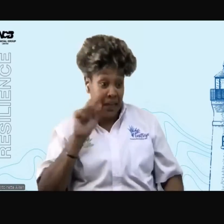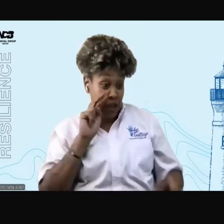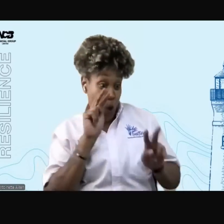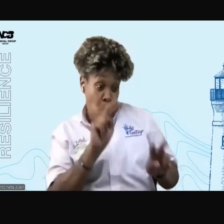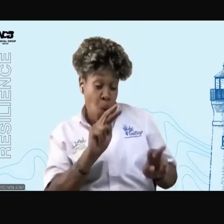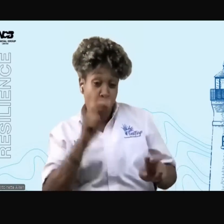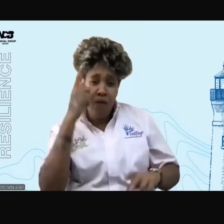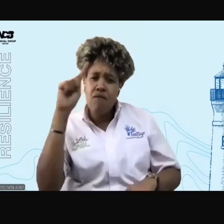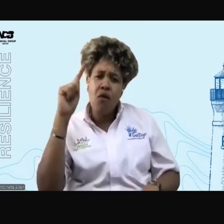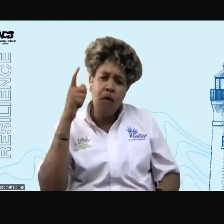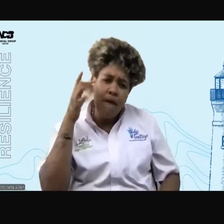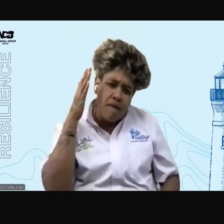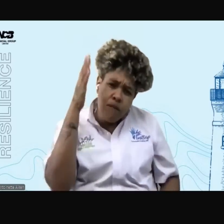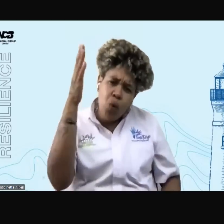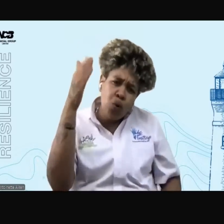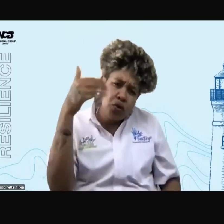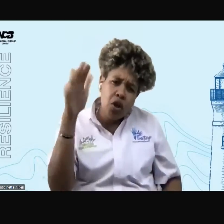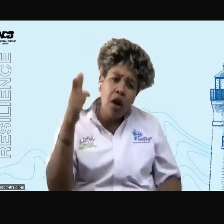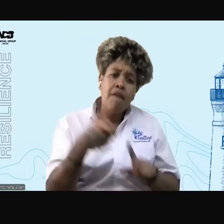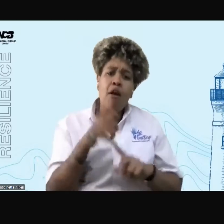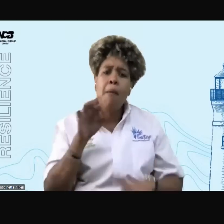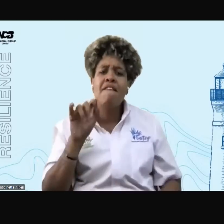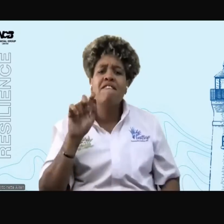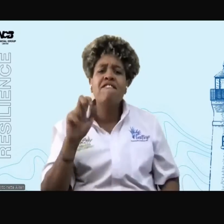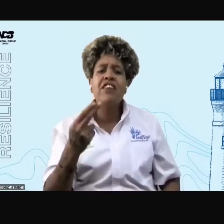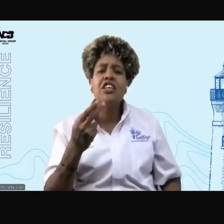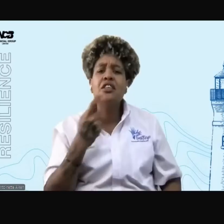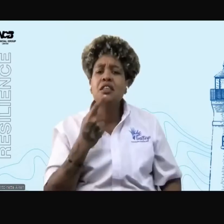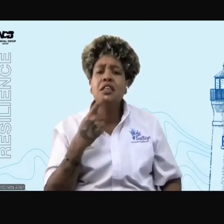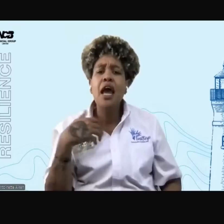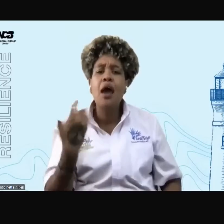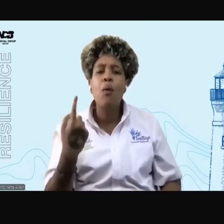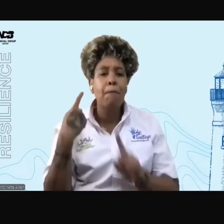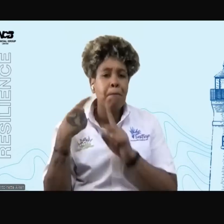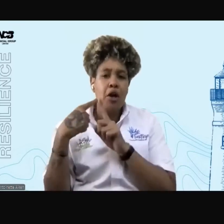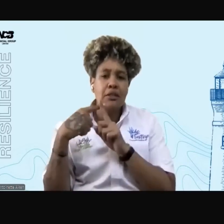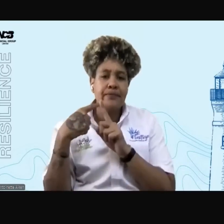the long-term from Fitch is positive.